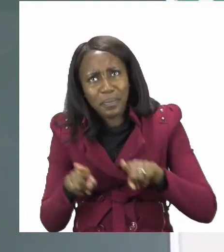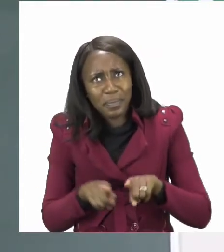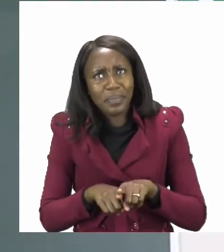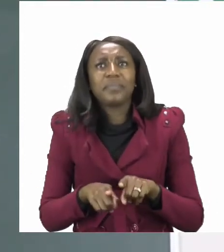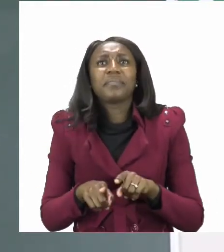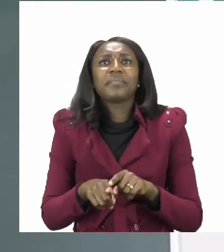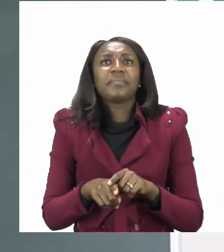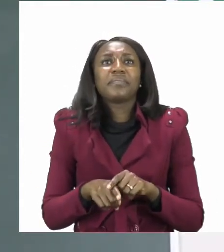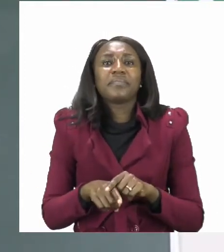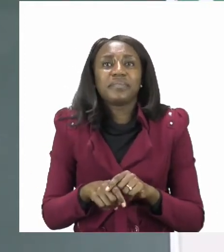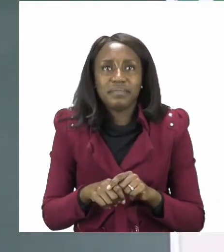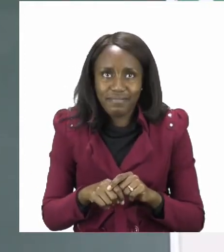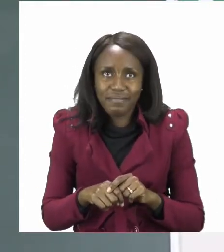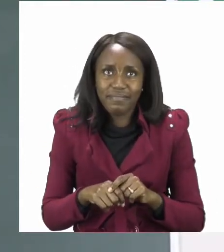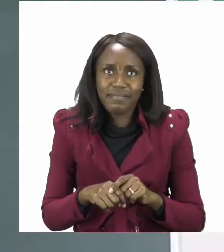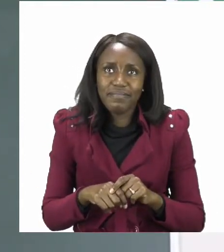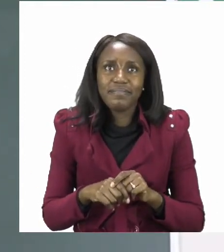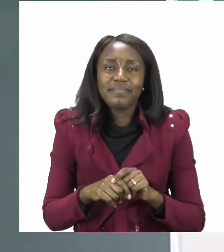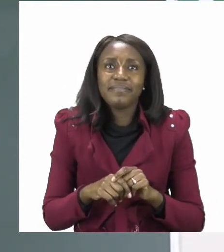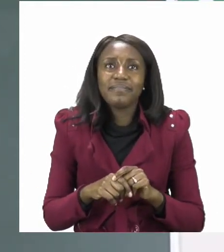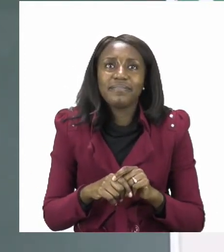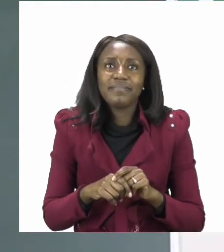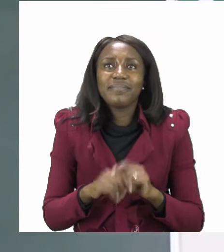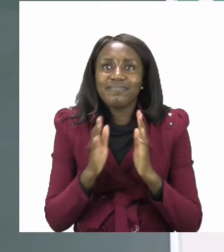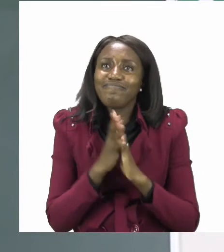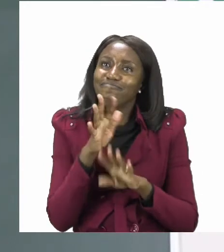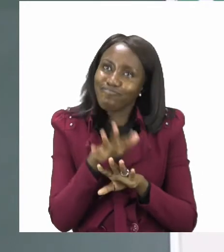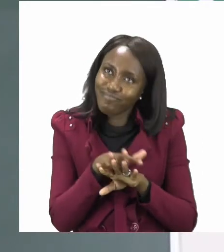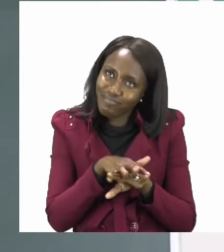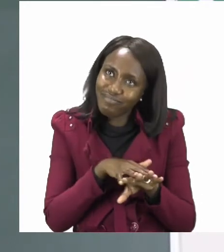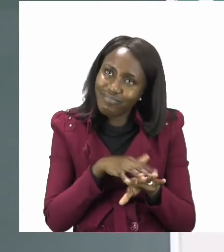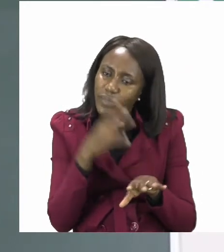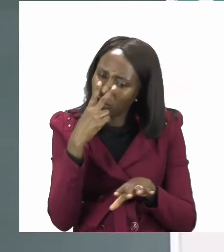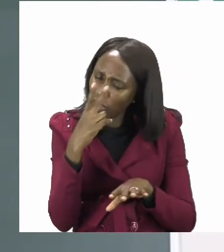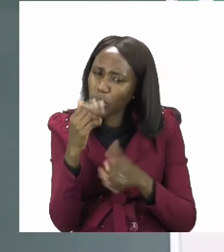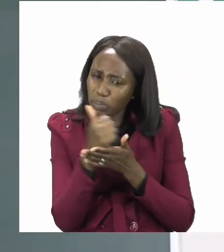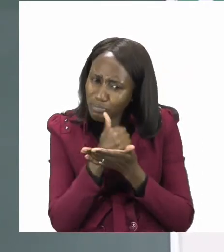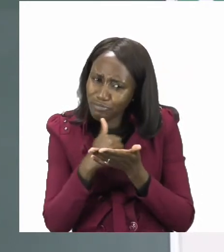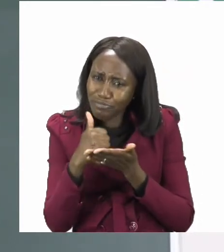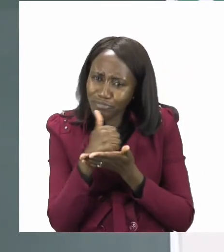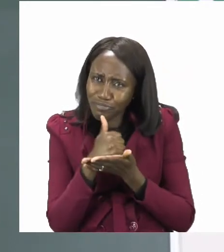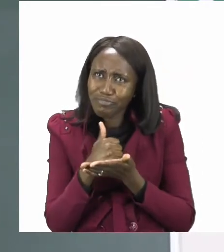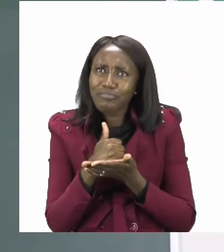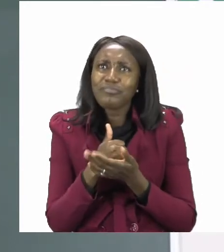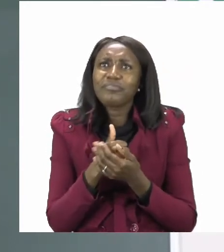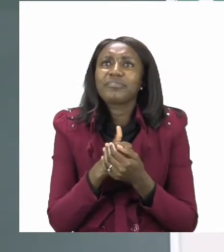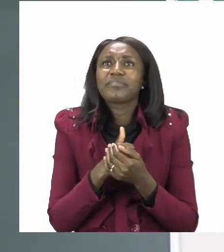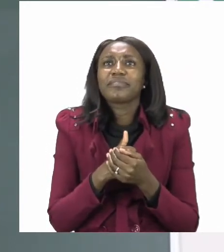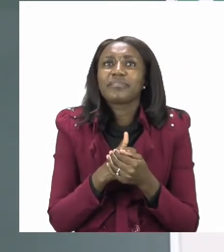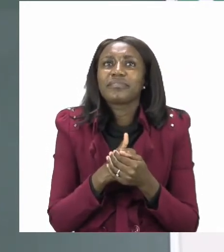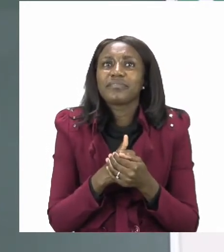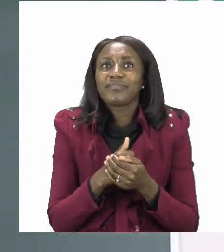to their 2D shape partners. Take your time when you're checking and make sure that your lines are straight.